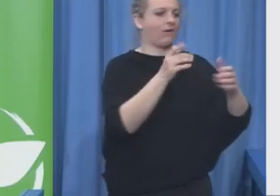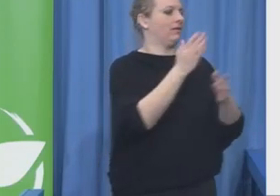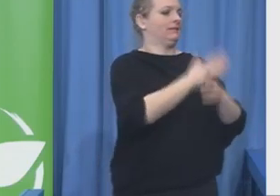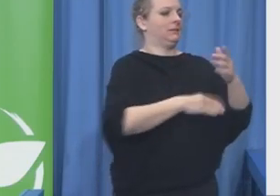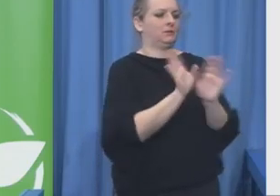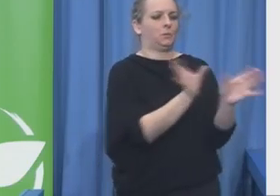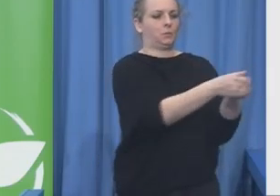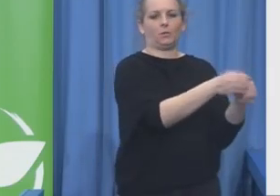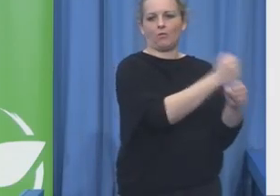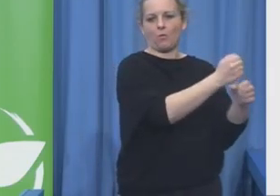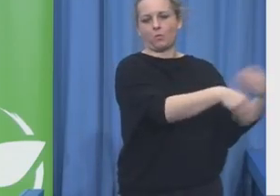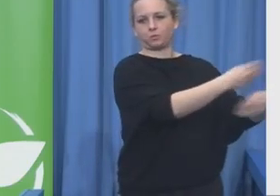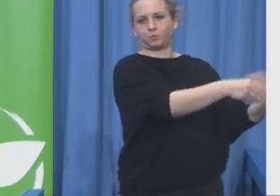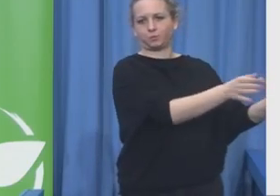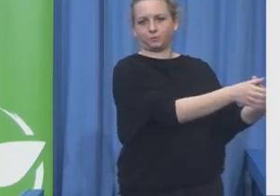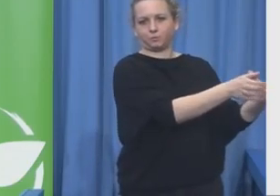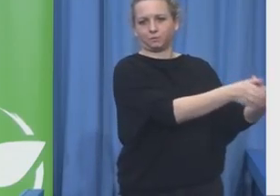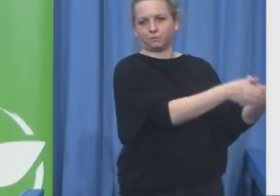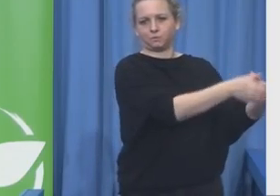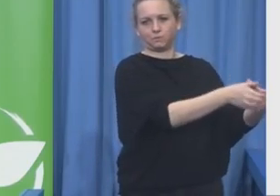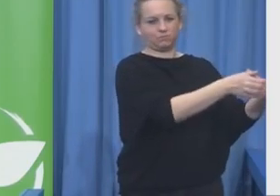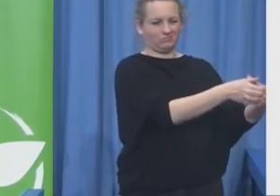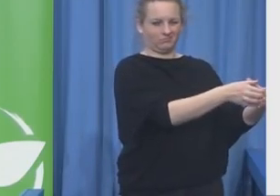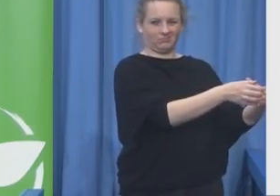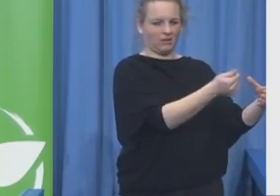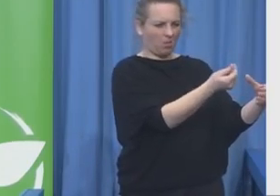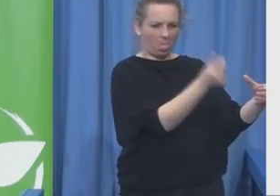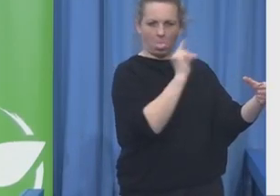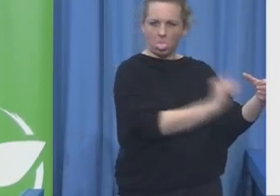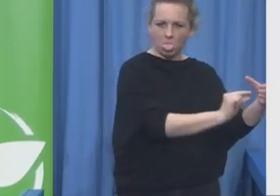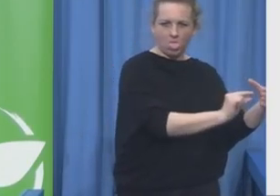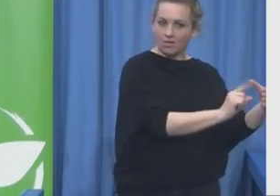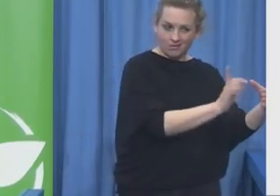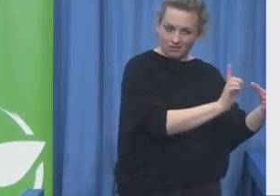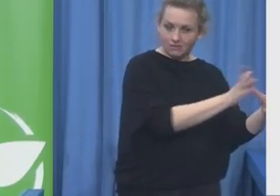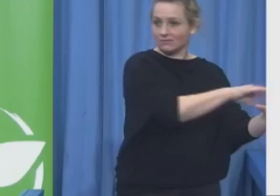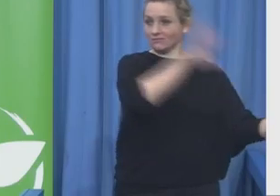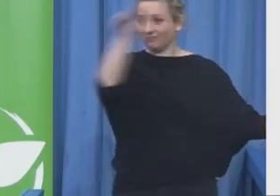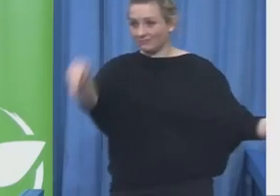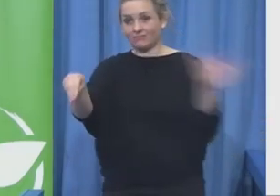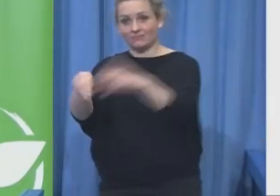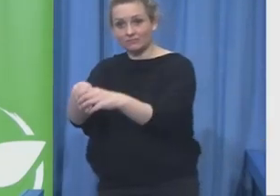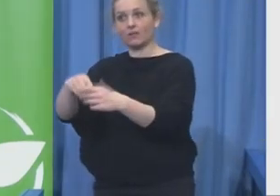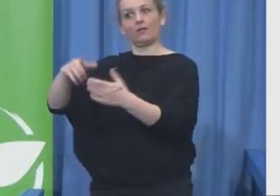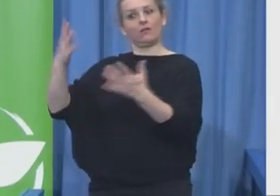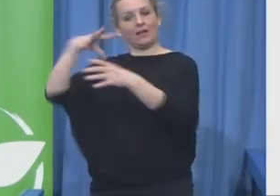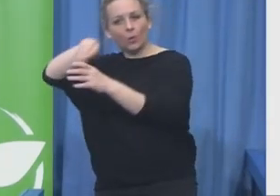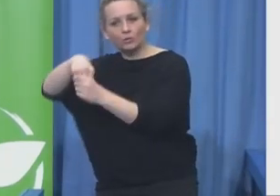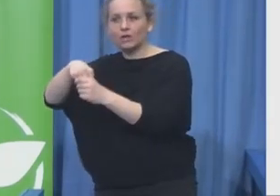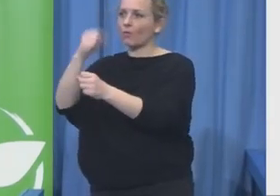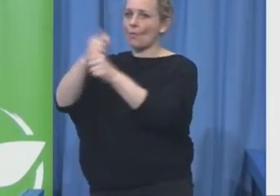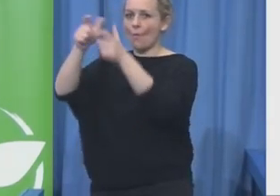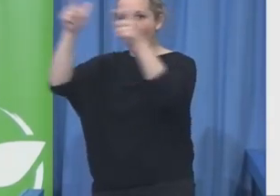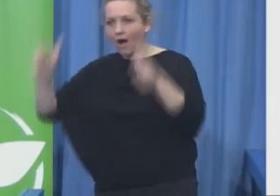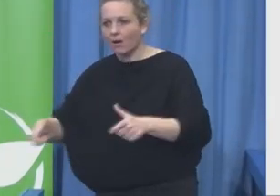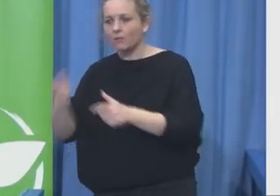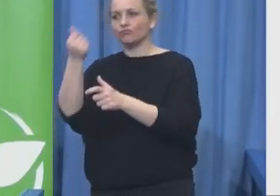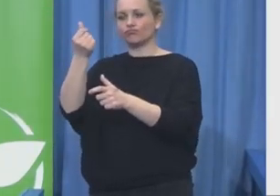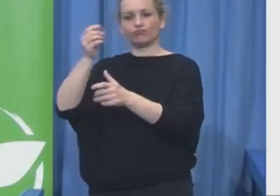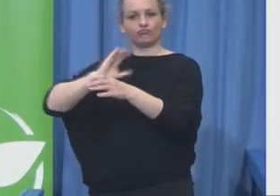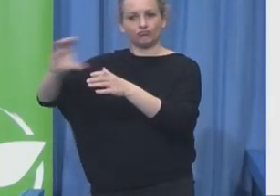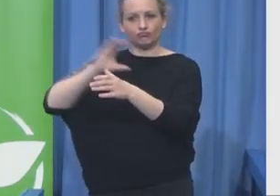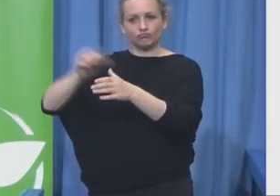factors were factors that led to the success of all three projects. Thank you, Leah. Also from the Zero Project point